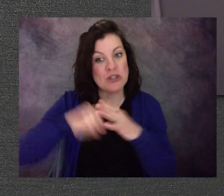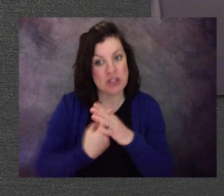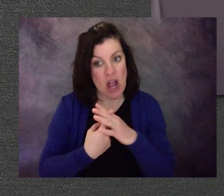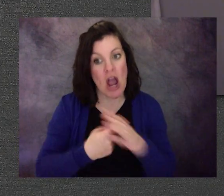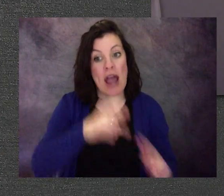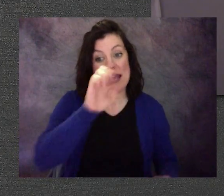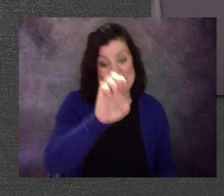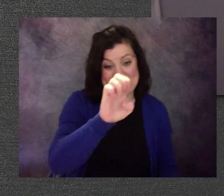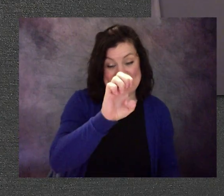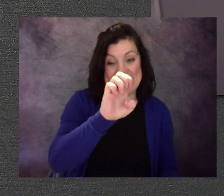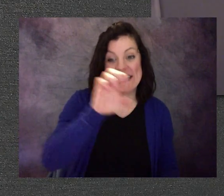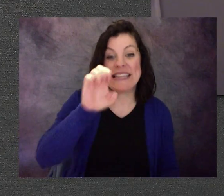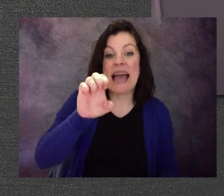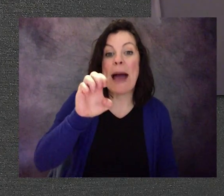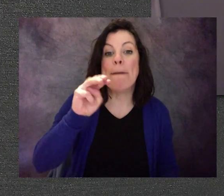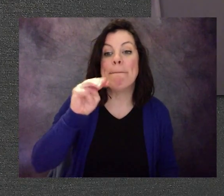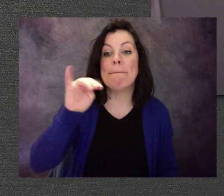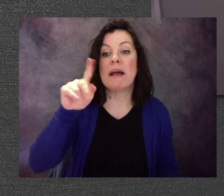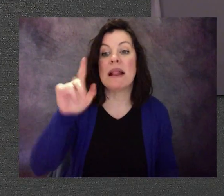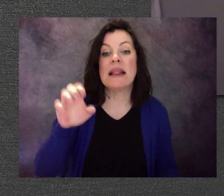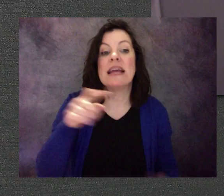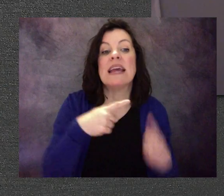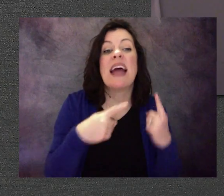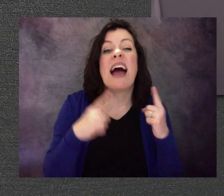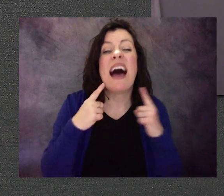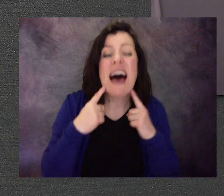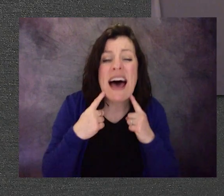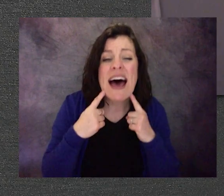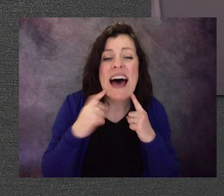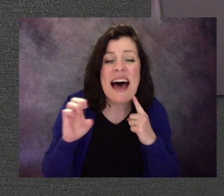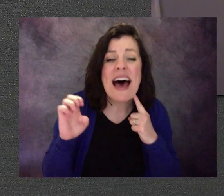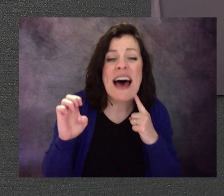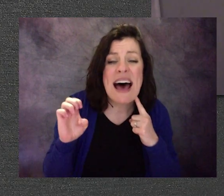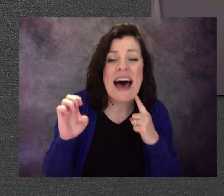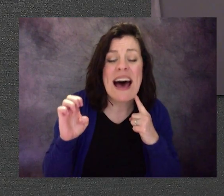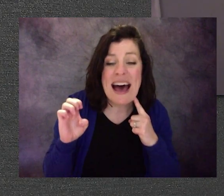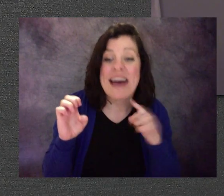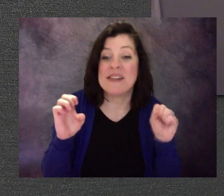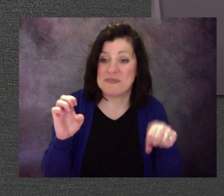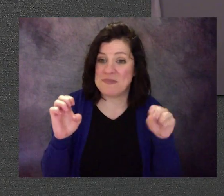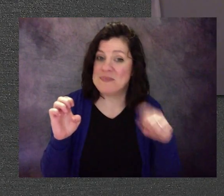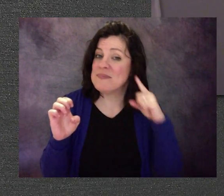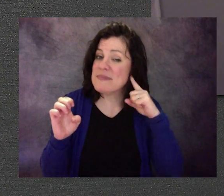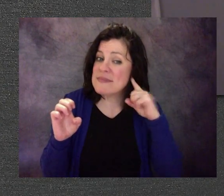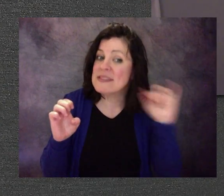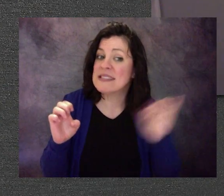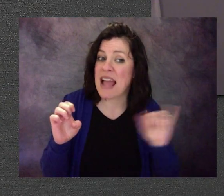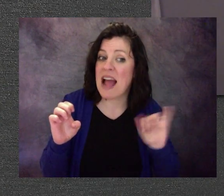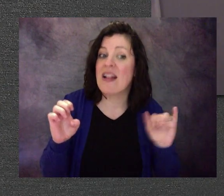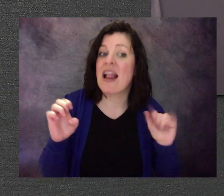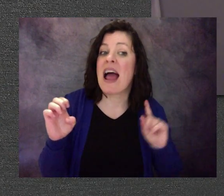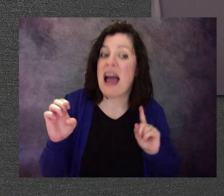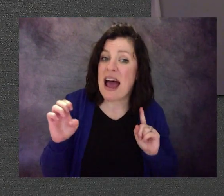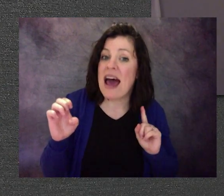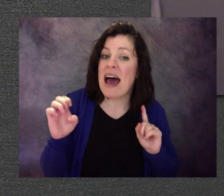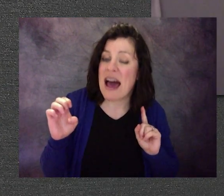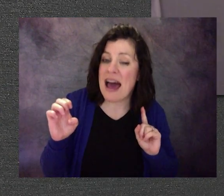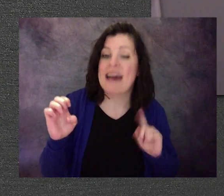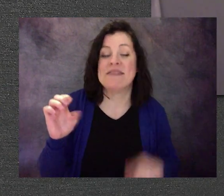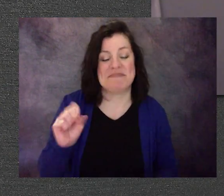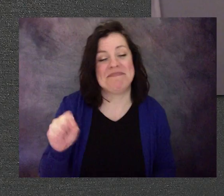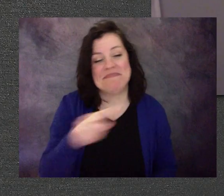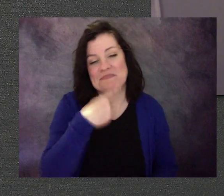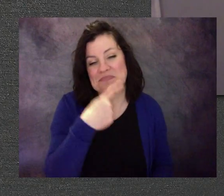the sound, ready, listen, eh, eh, eh. Can you say that sound? Here we go. Eh, eh, eh. So